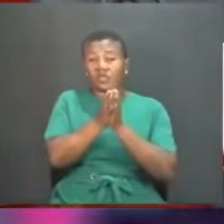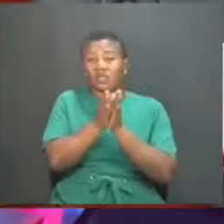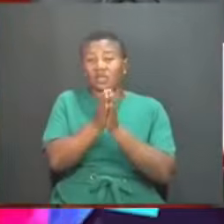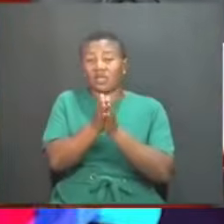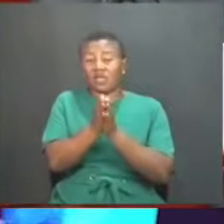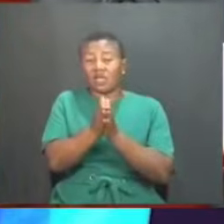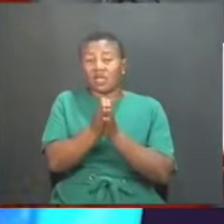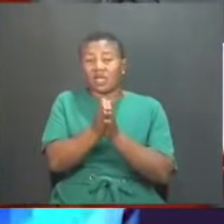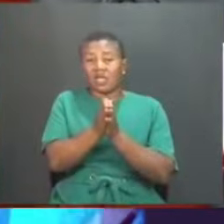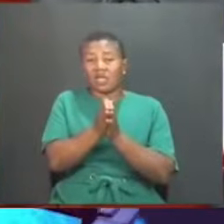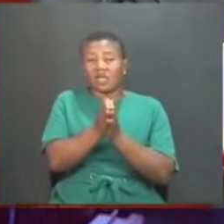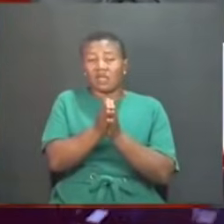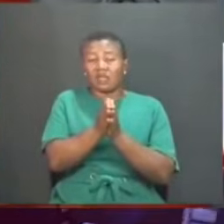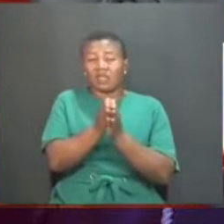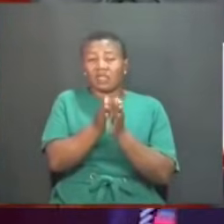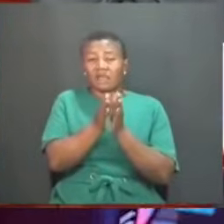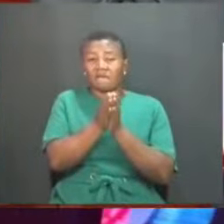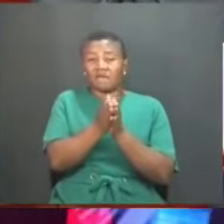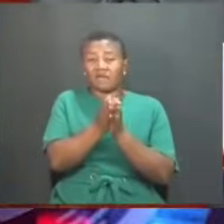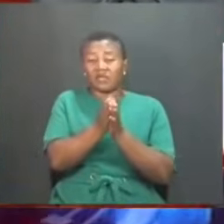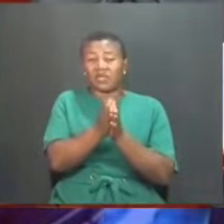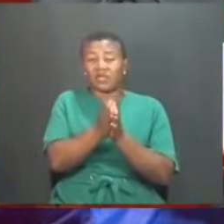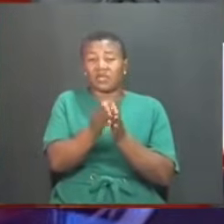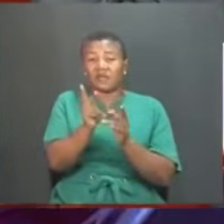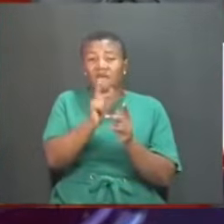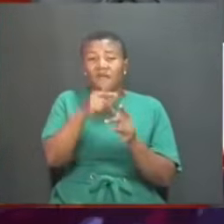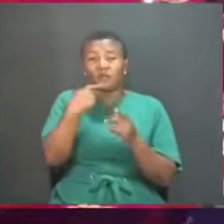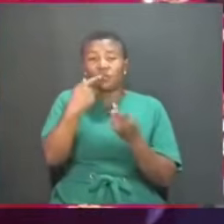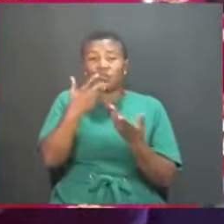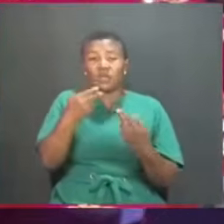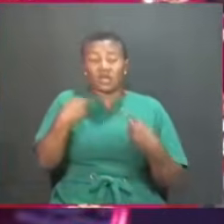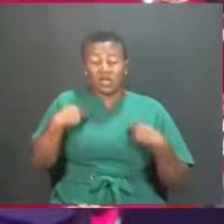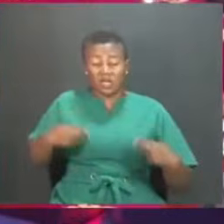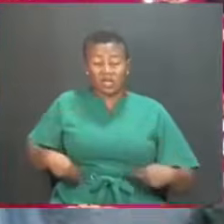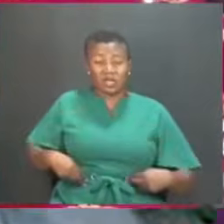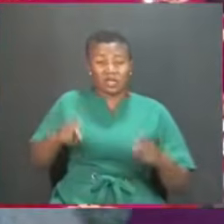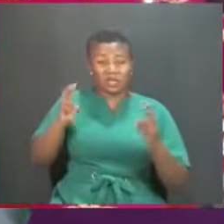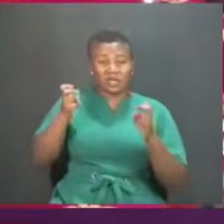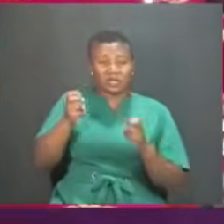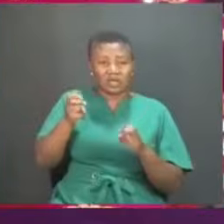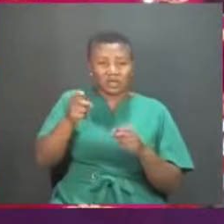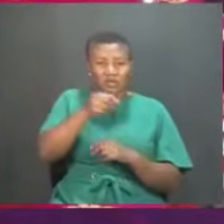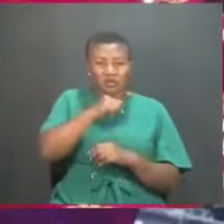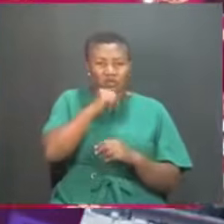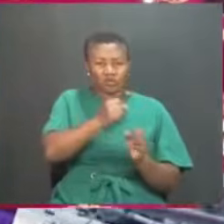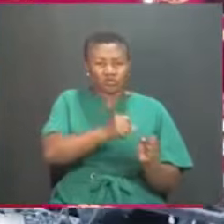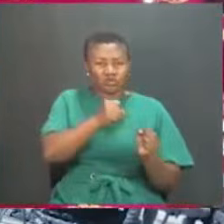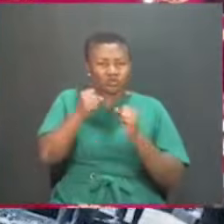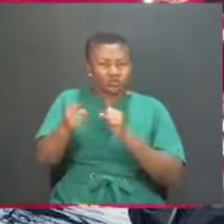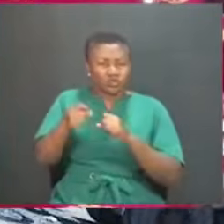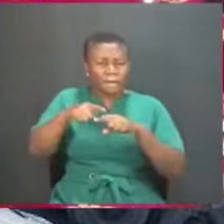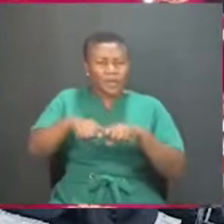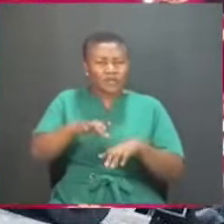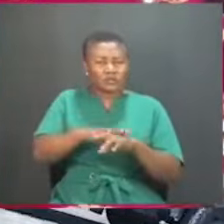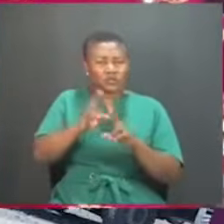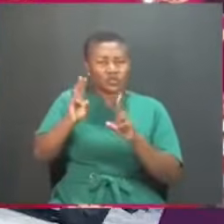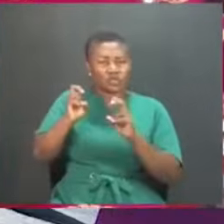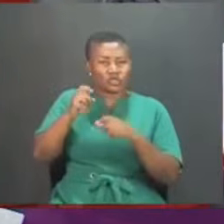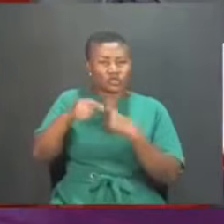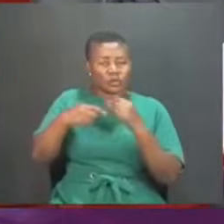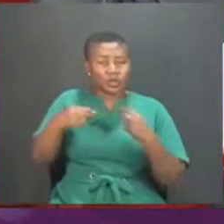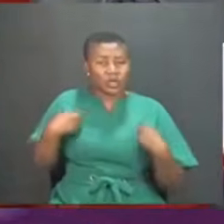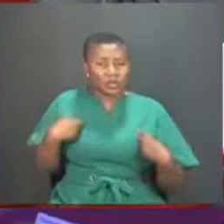are admitted, it will have to come from the Minister of Defense, who is not so strong at the issues of health. So, Mr.